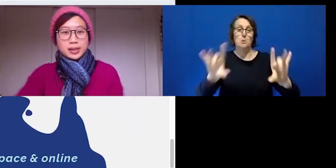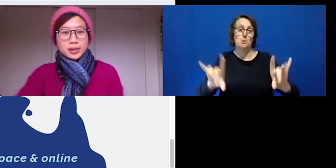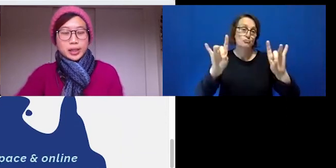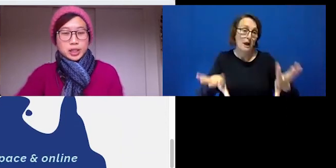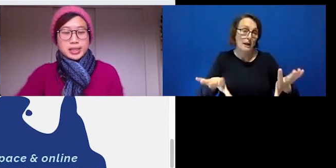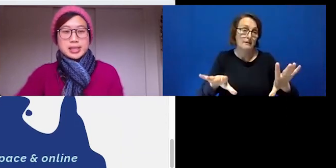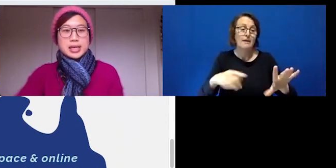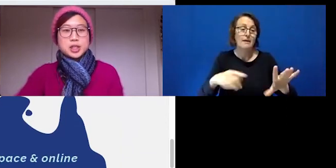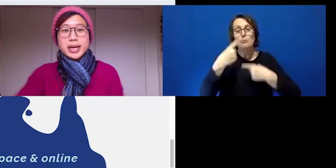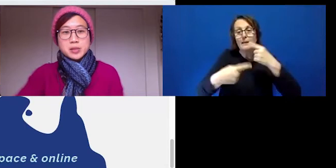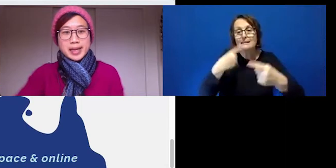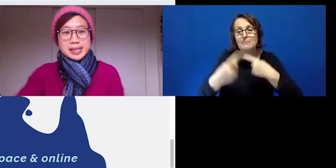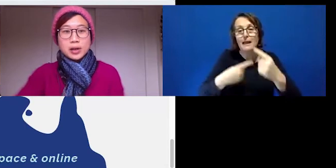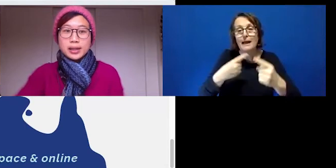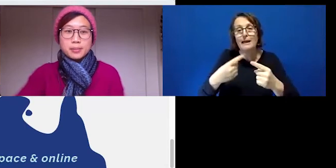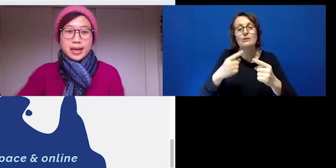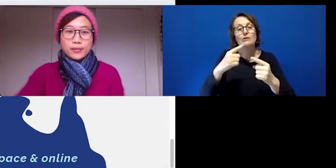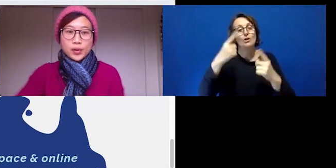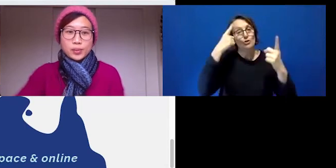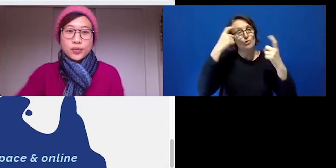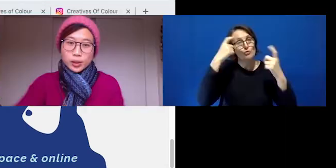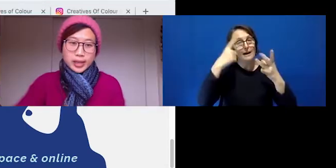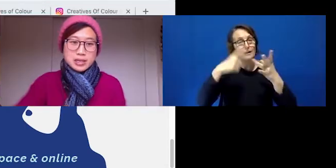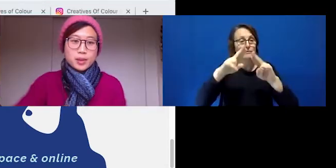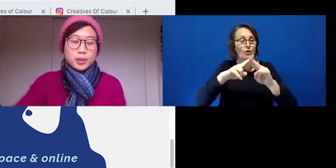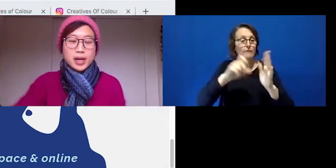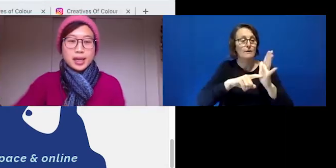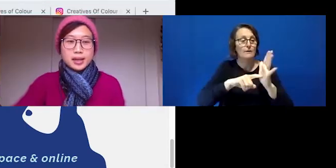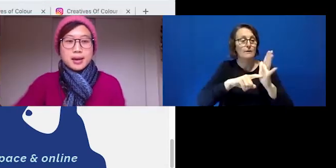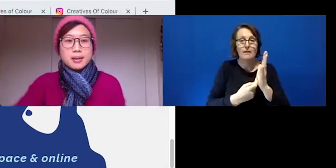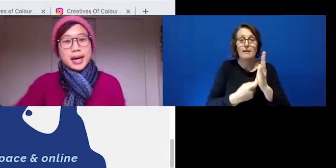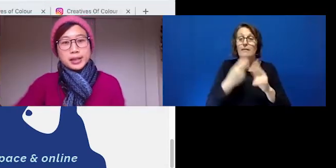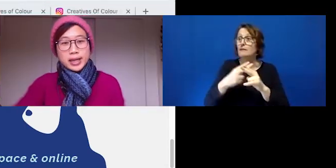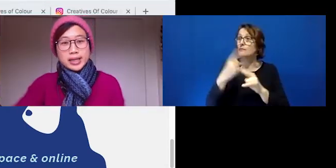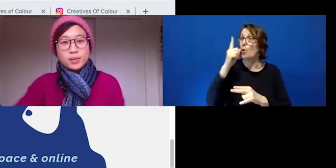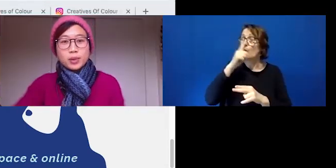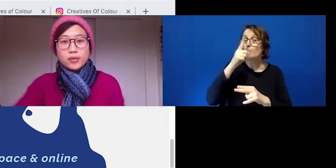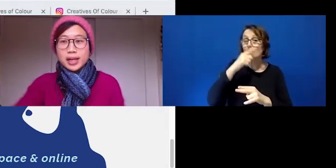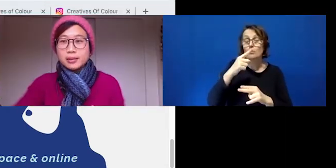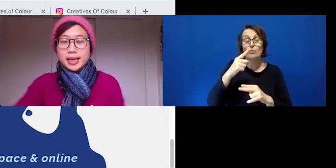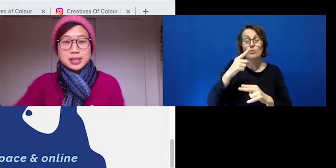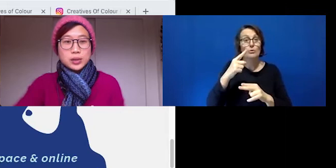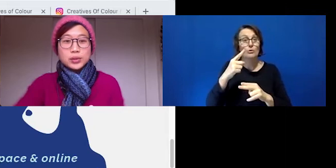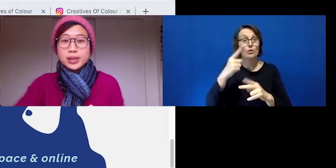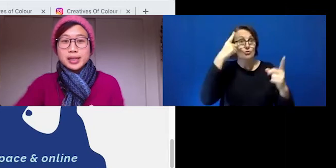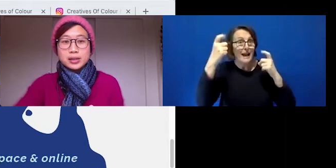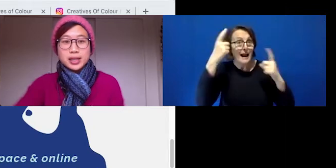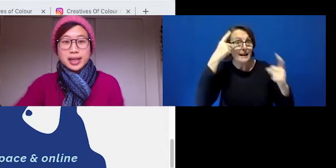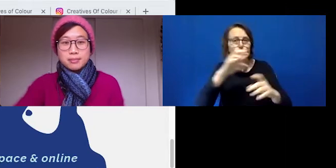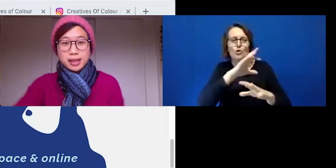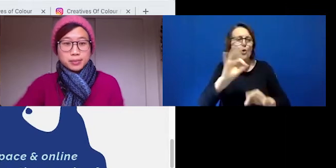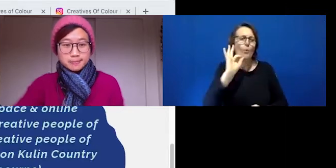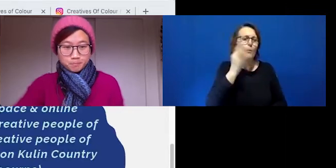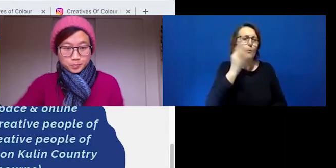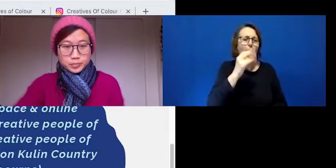of Color, which is a shared space and online platform for creative people of color by creative people of color based on Kulin country